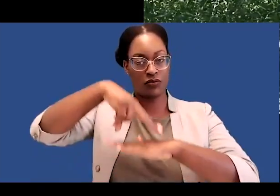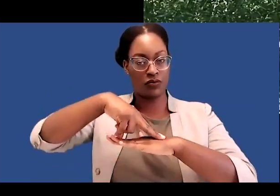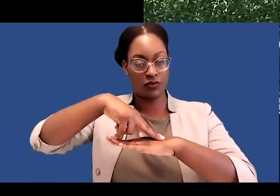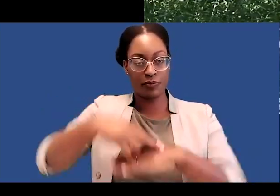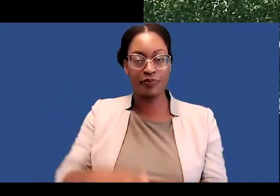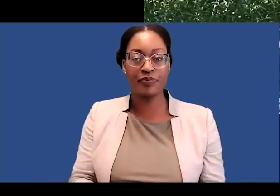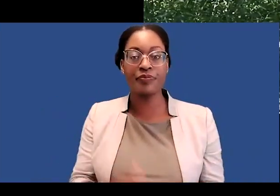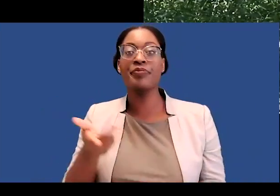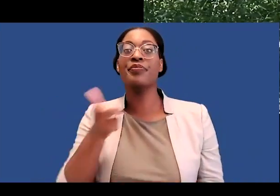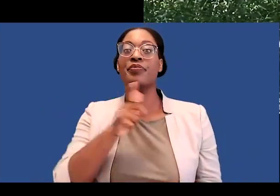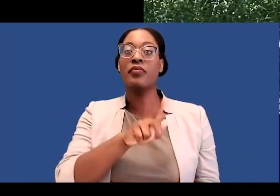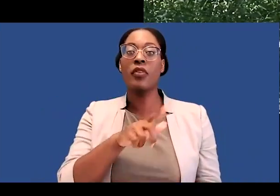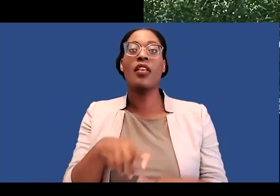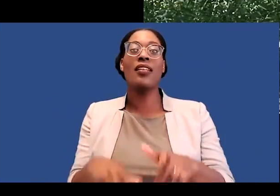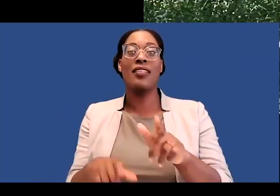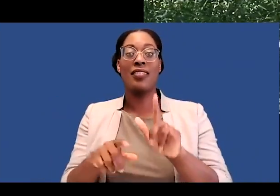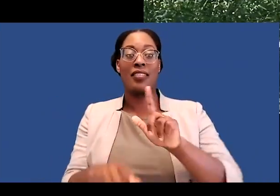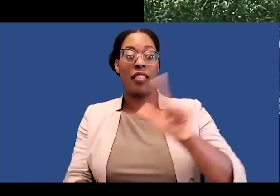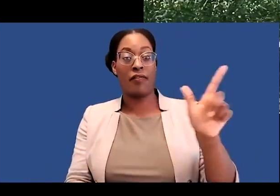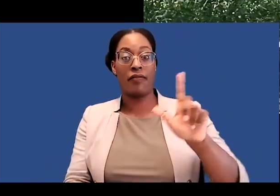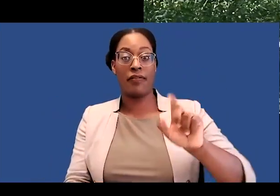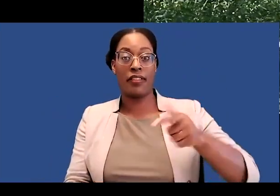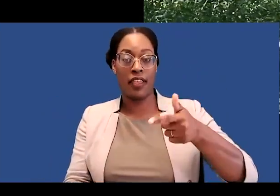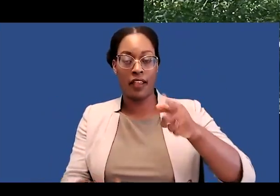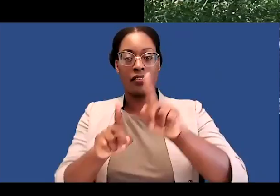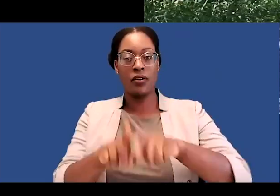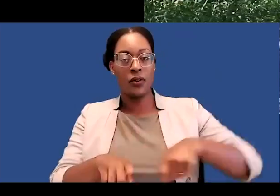Inhale the left leg back, then forward.